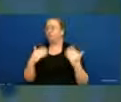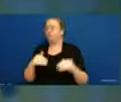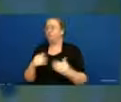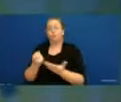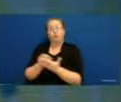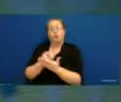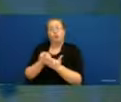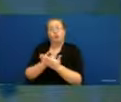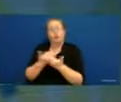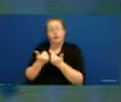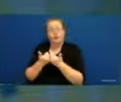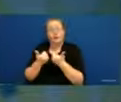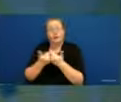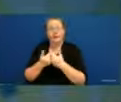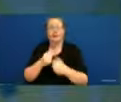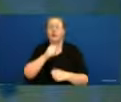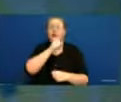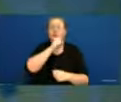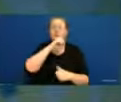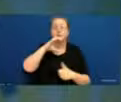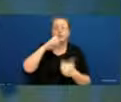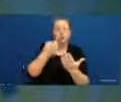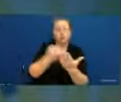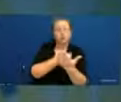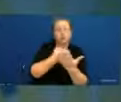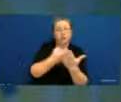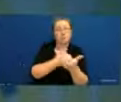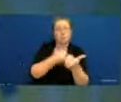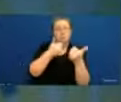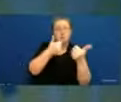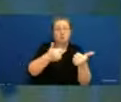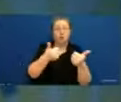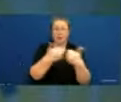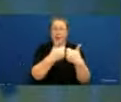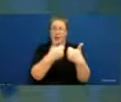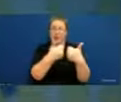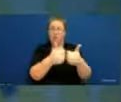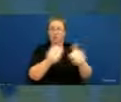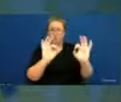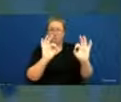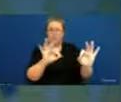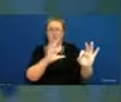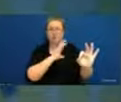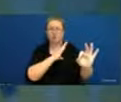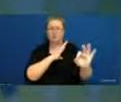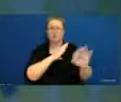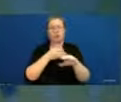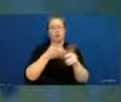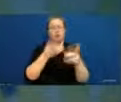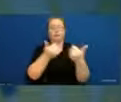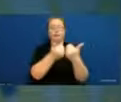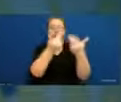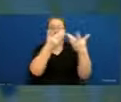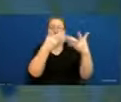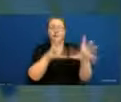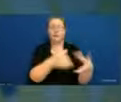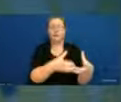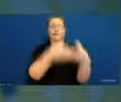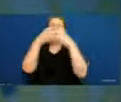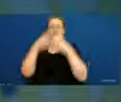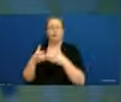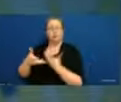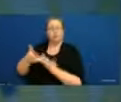football games. We've seen it with old-timers hockey leagues where the sport itself is fine, but it's the gathering